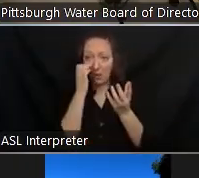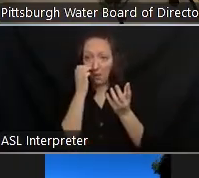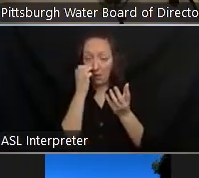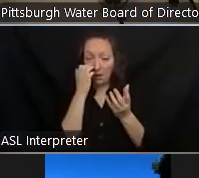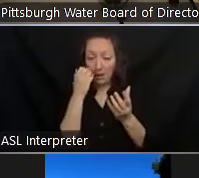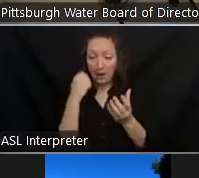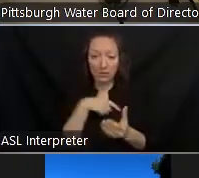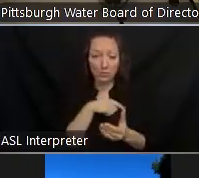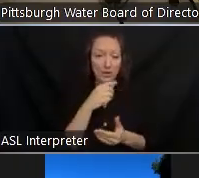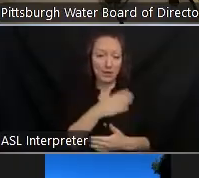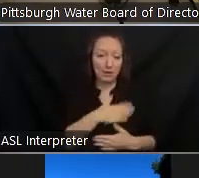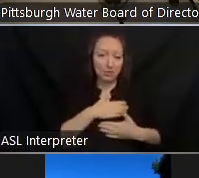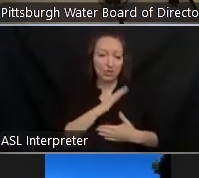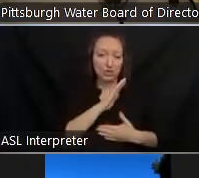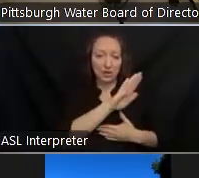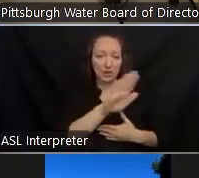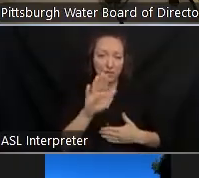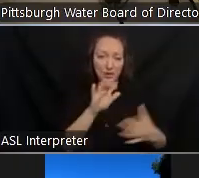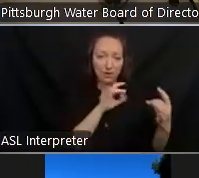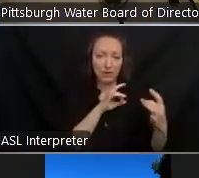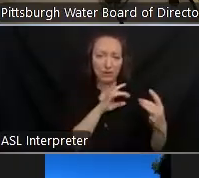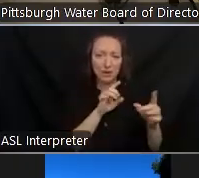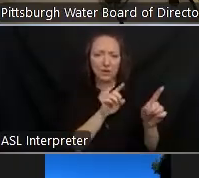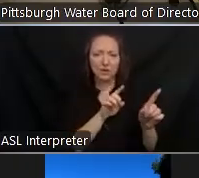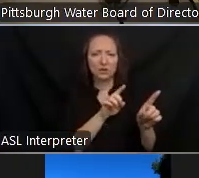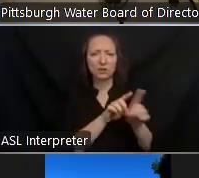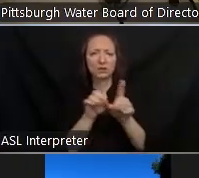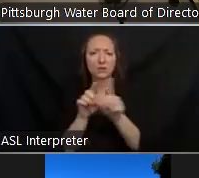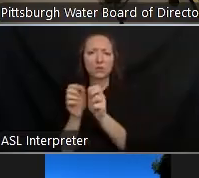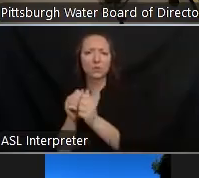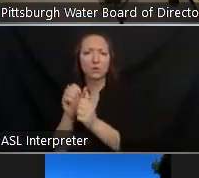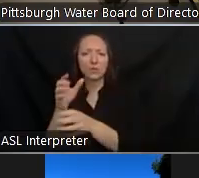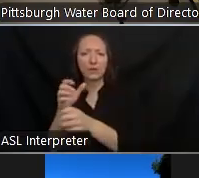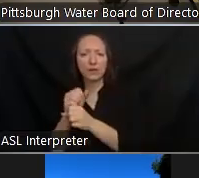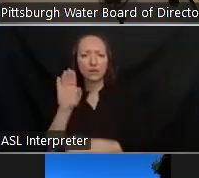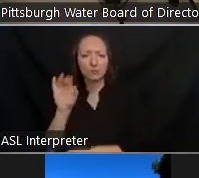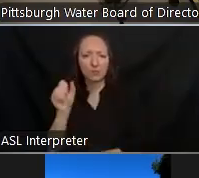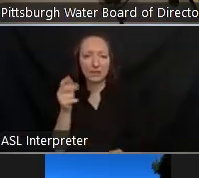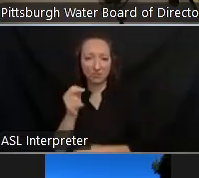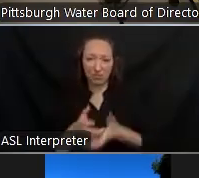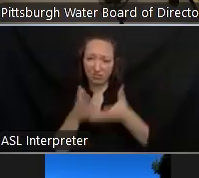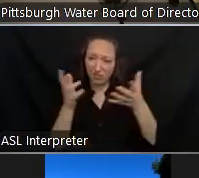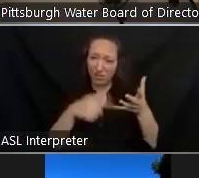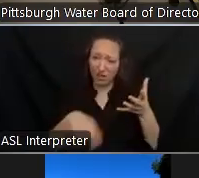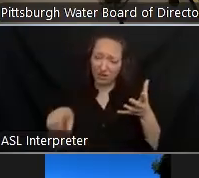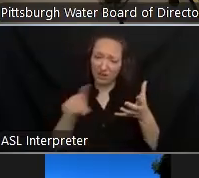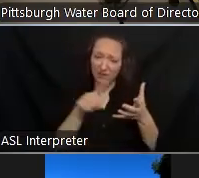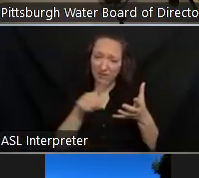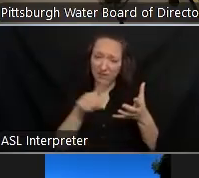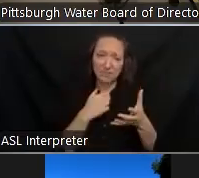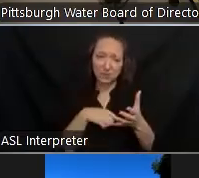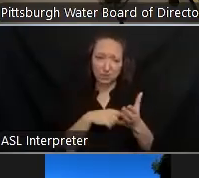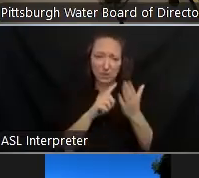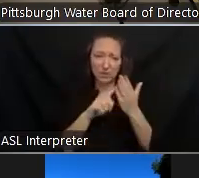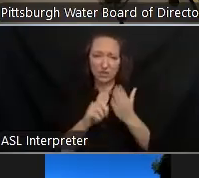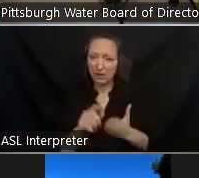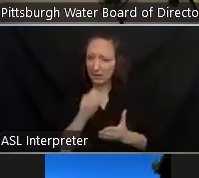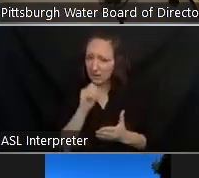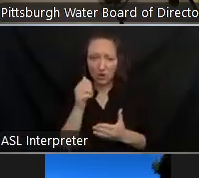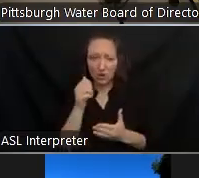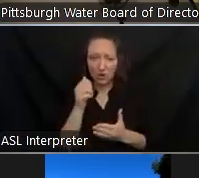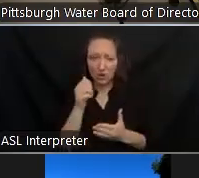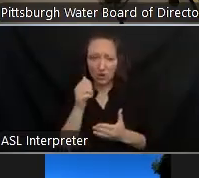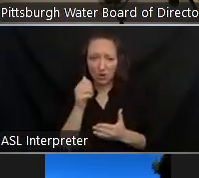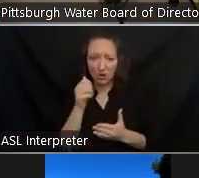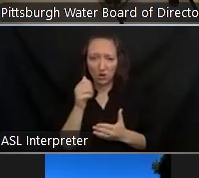catch basins, there's a lot of them. So we're not at all of them every day. So yeah, if we see a hydrant that's not working, it's great for the fire department to help report that into us.